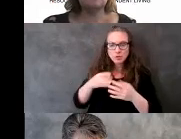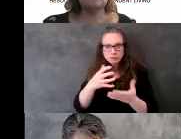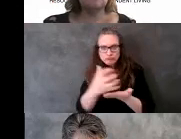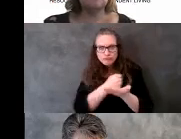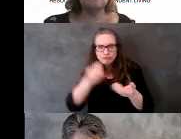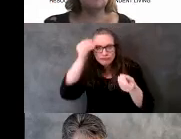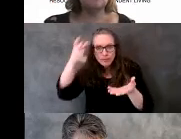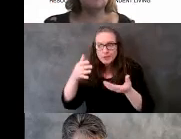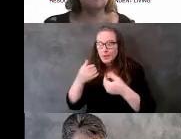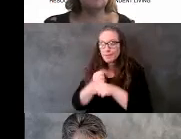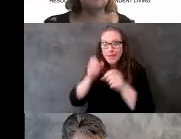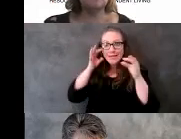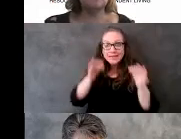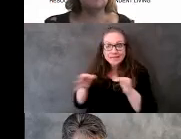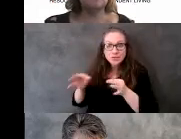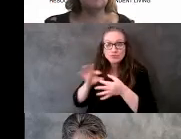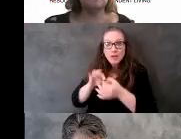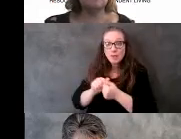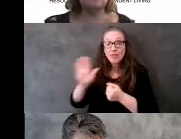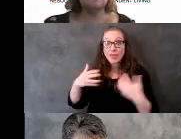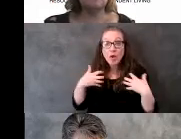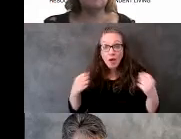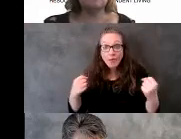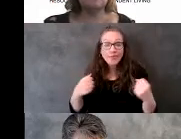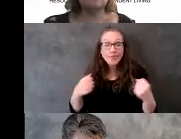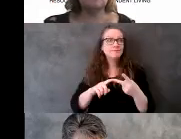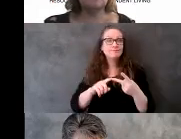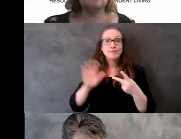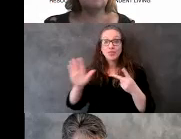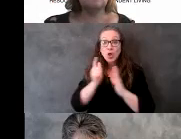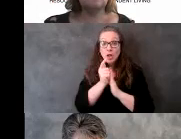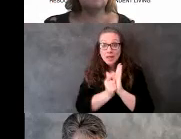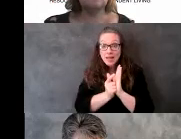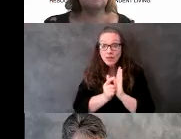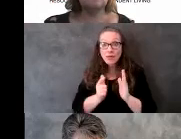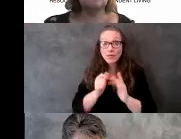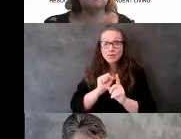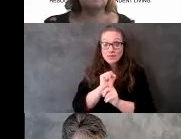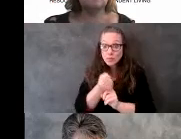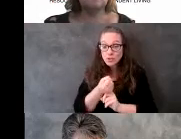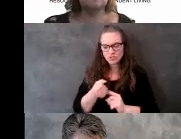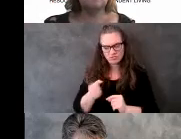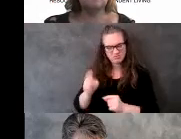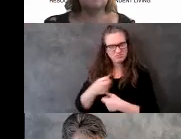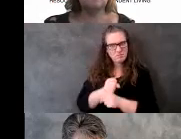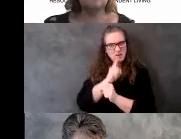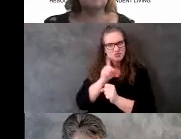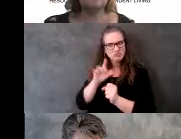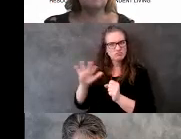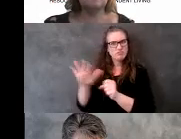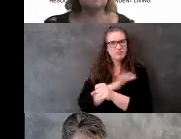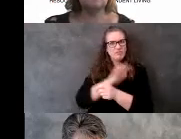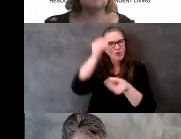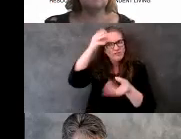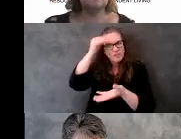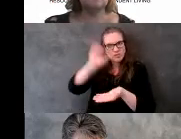health or a legal matter, you want to make sure that they are getting the full body of information.